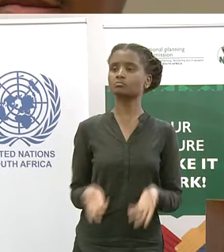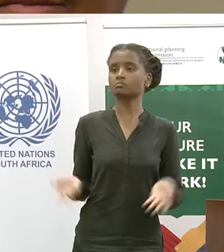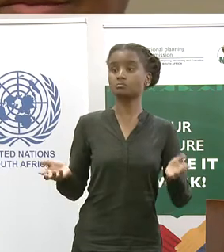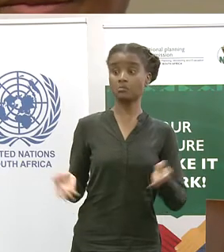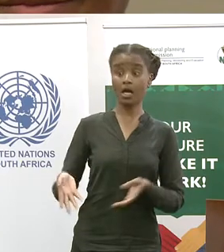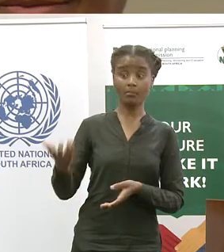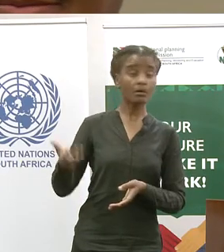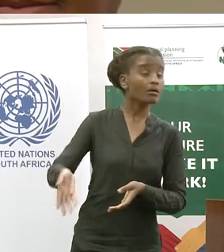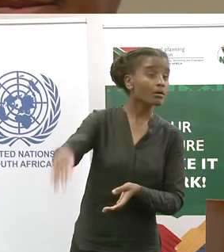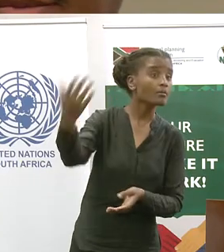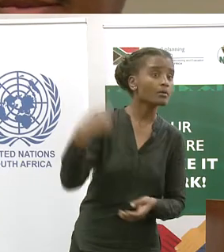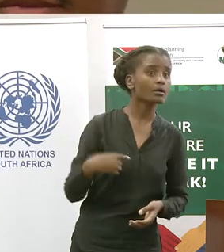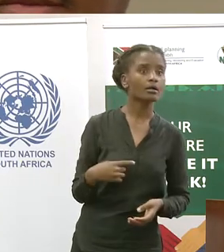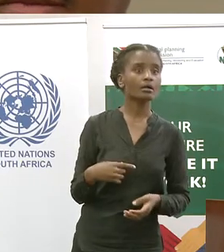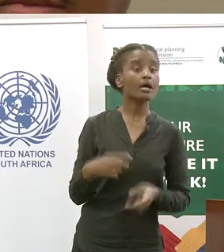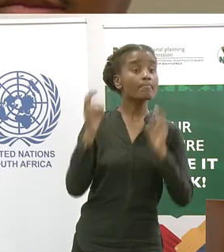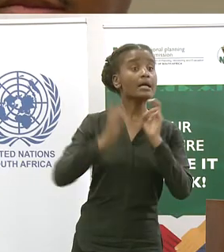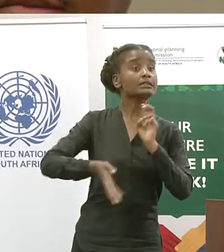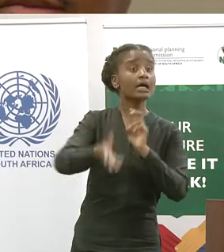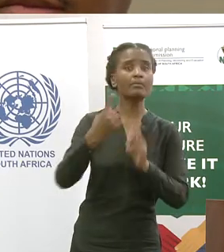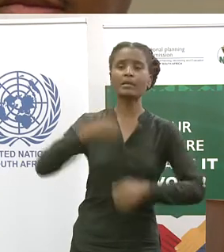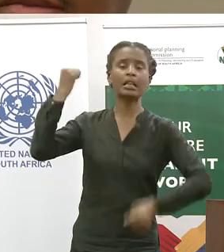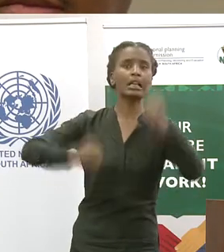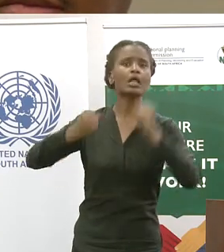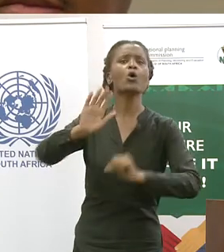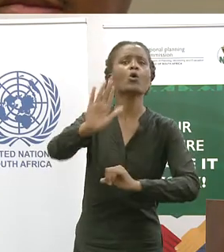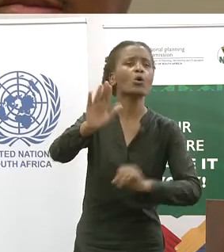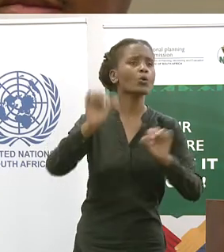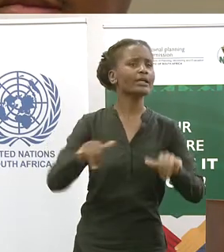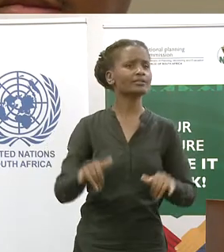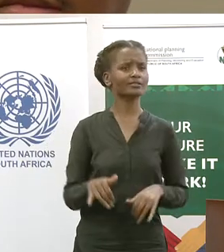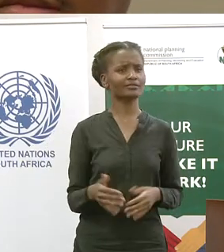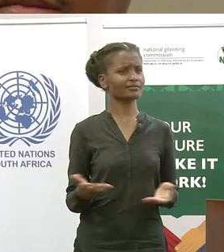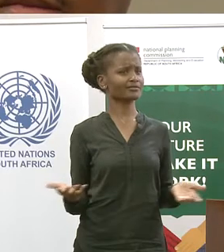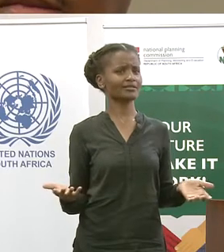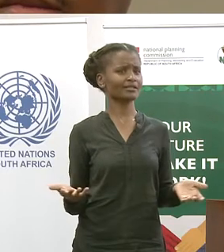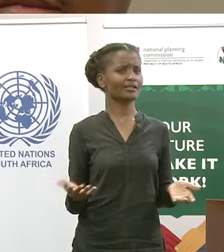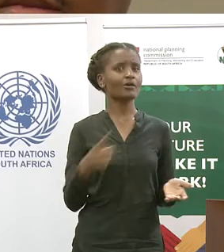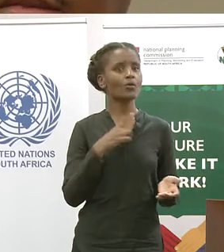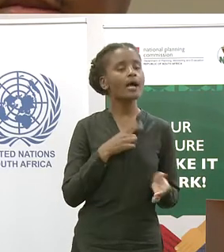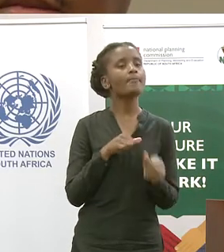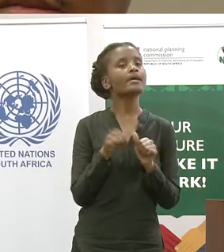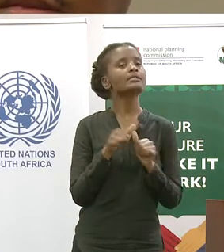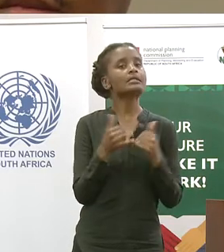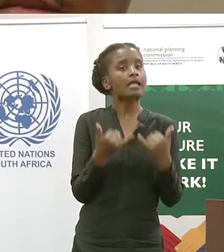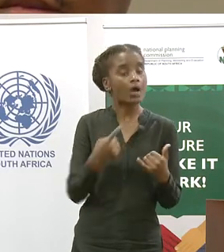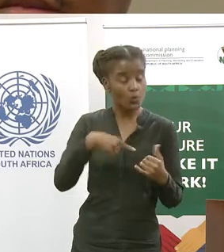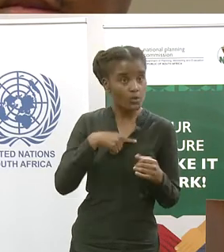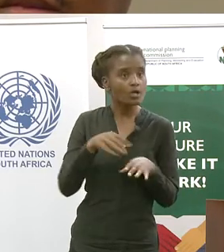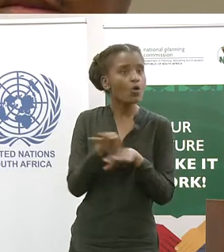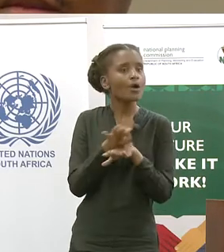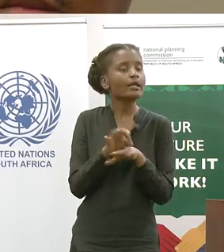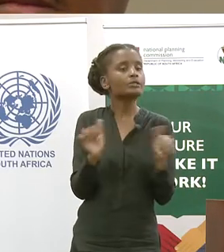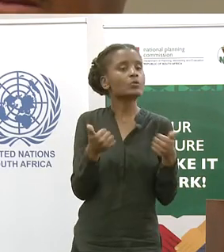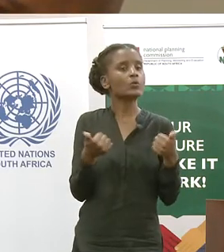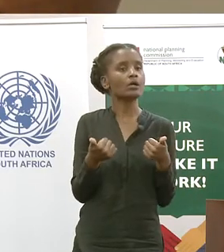run after it. So times like this require us to be better organized because the world is moving, with